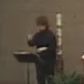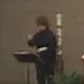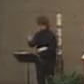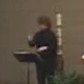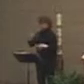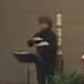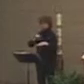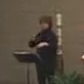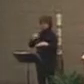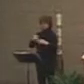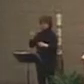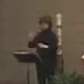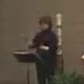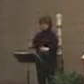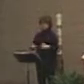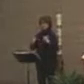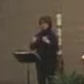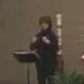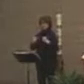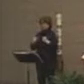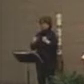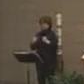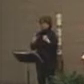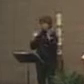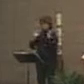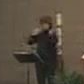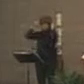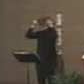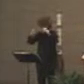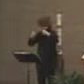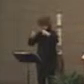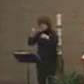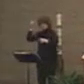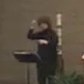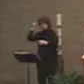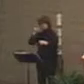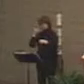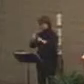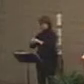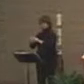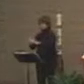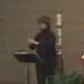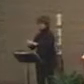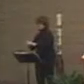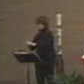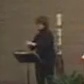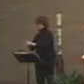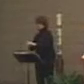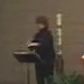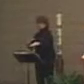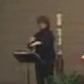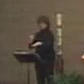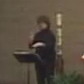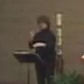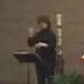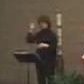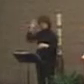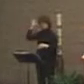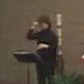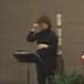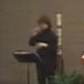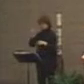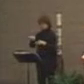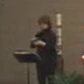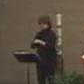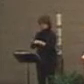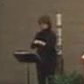Because the call of a monk or a cloistered sister is different than a call of a husband and wife, which is